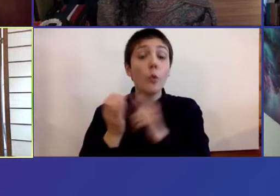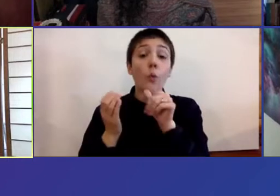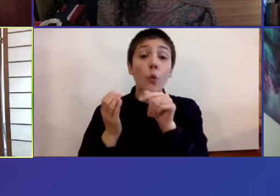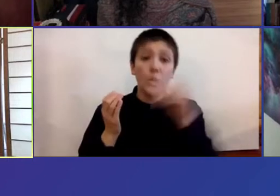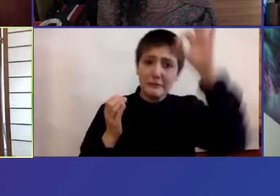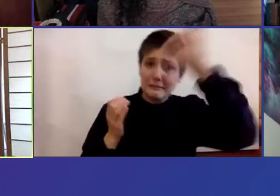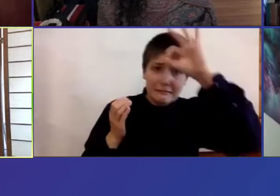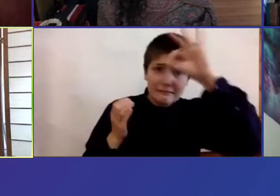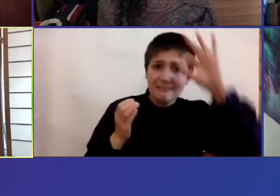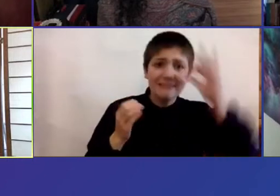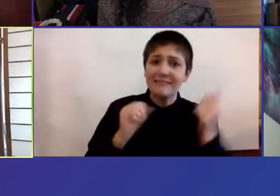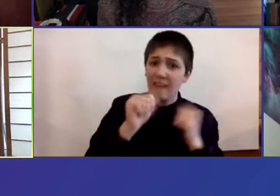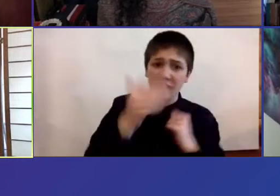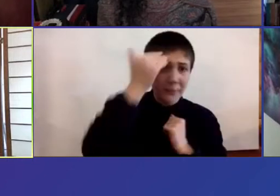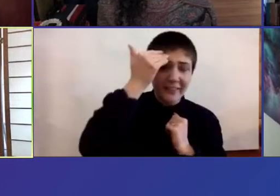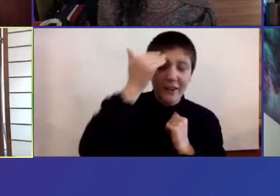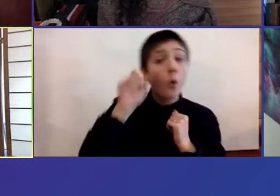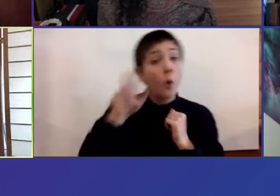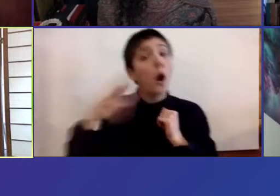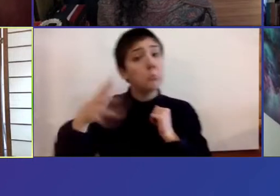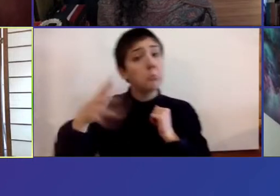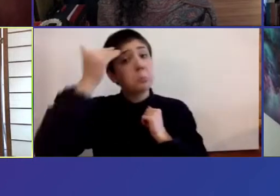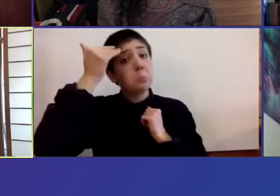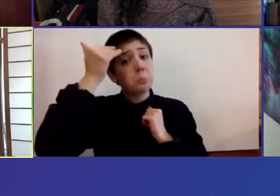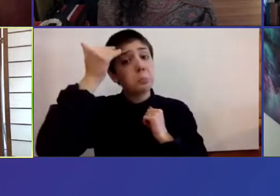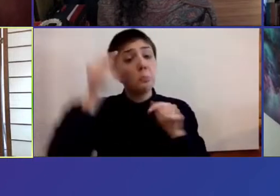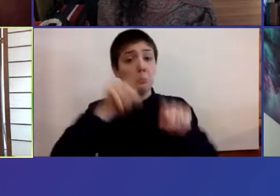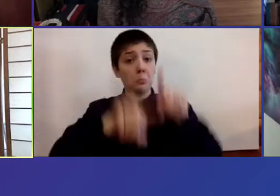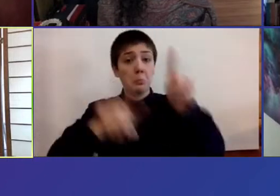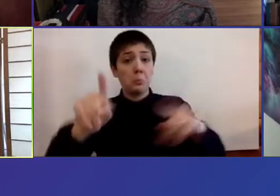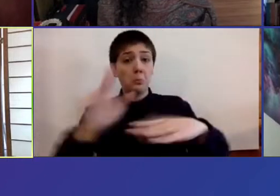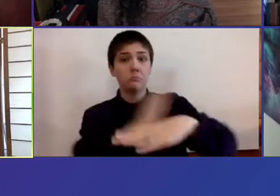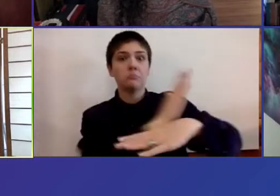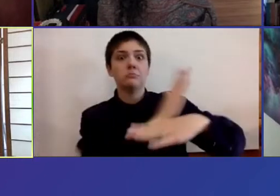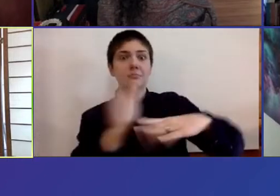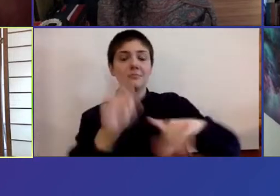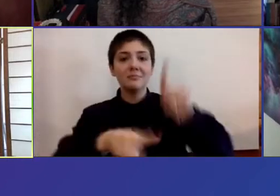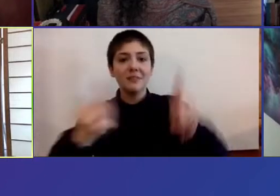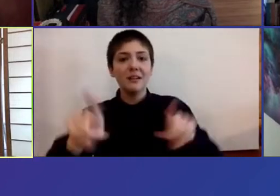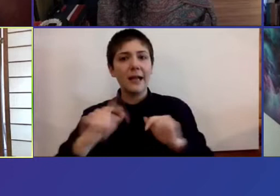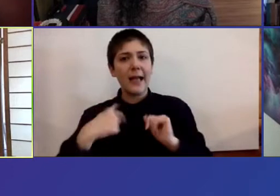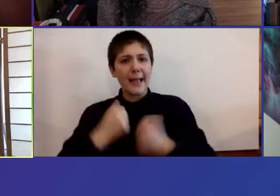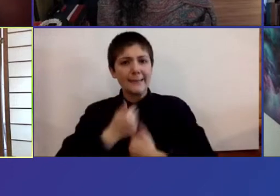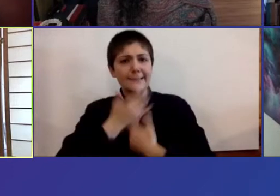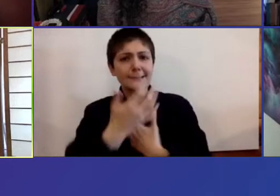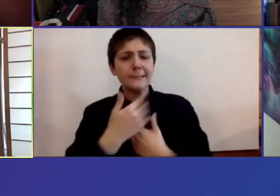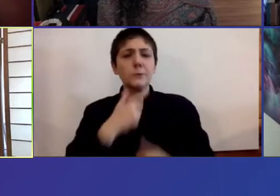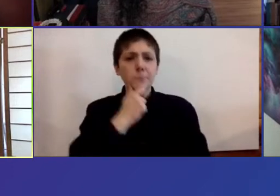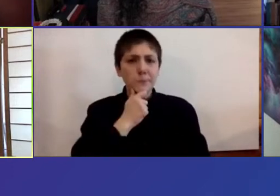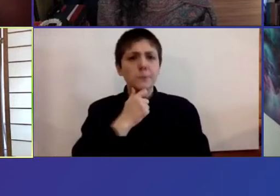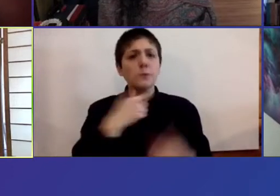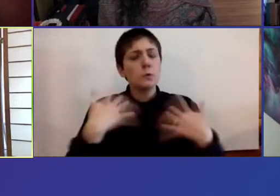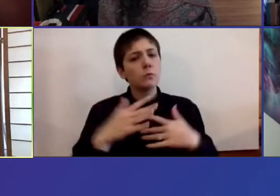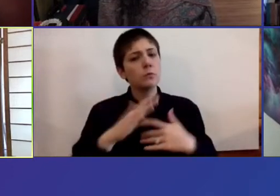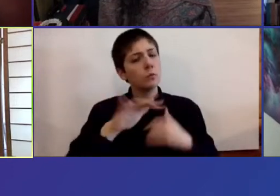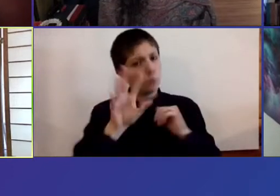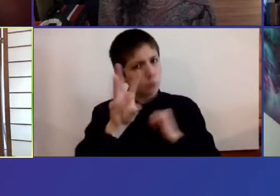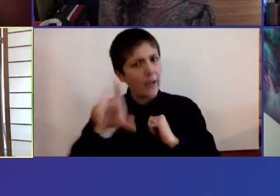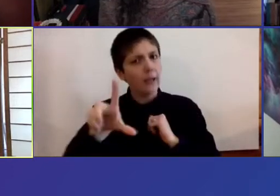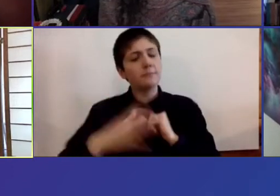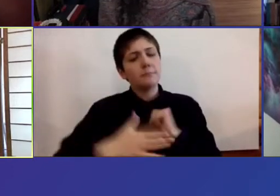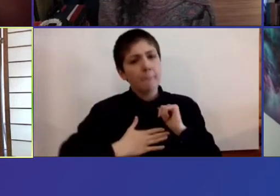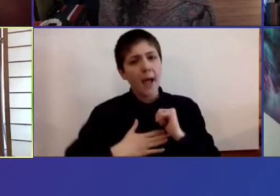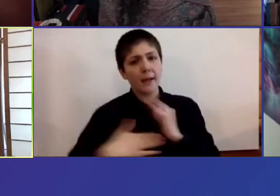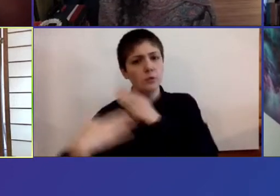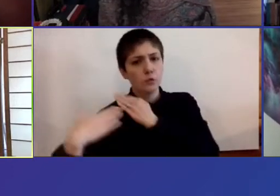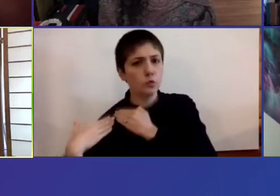and who wants to know more about it, we go on. This is my duty to clearly